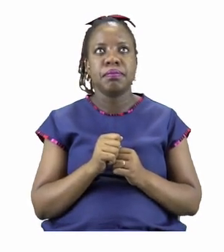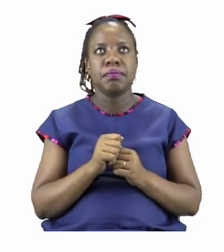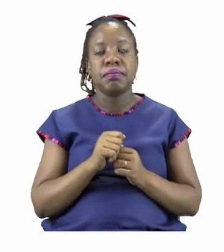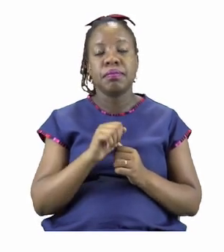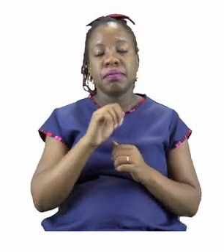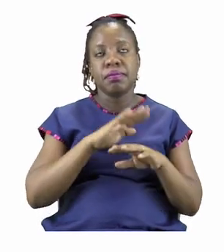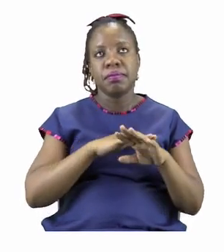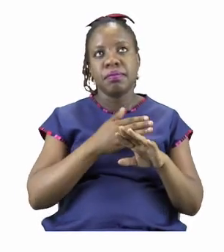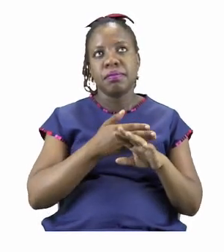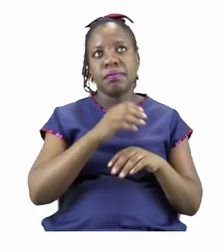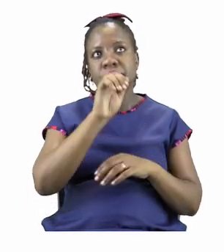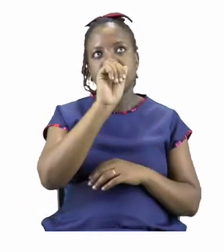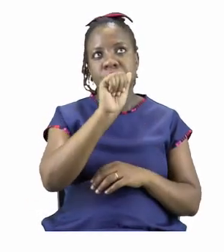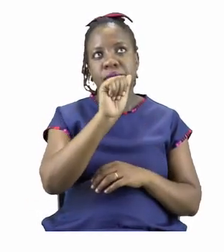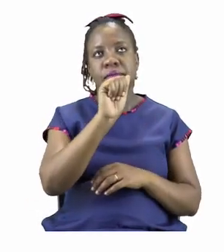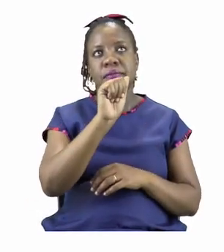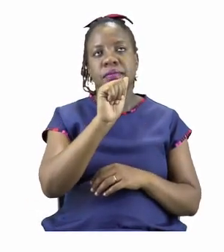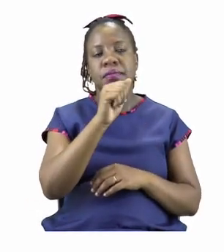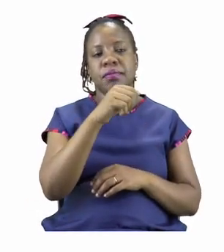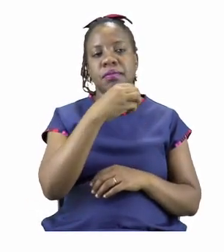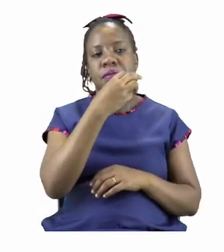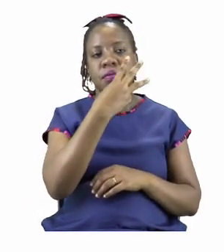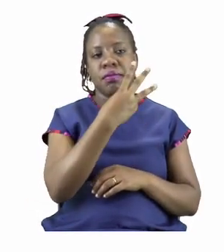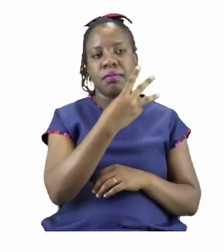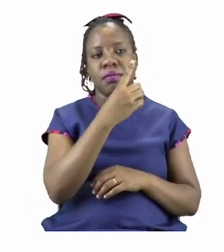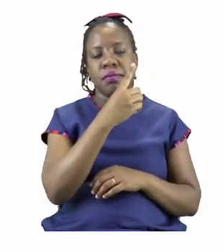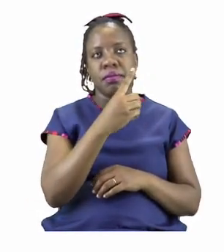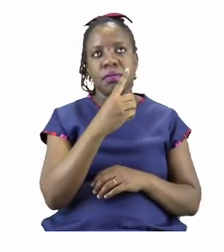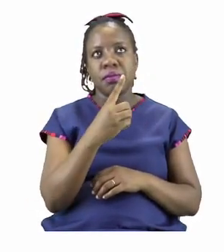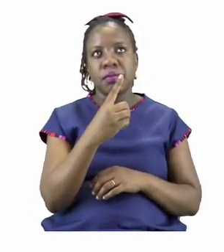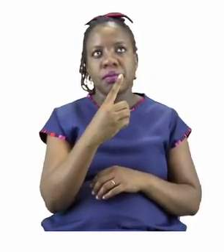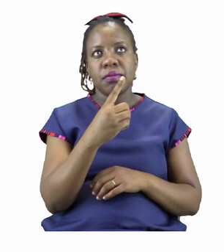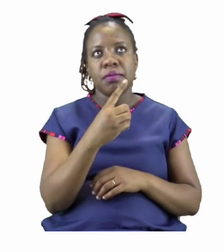A is 311,